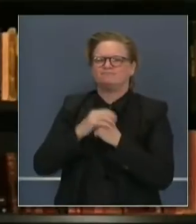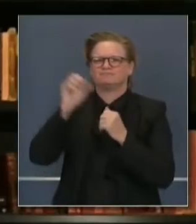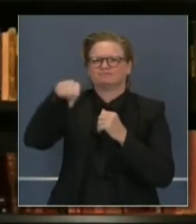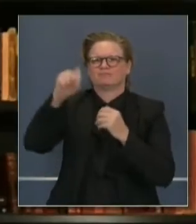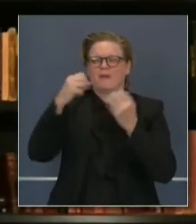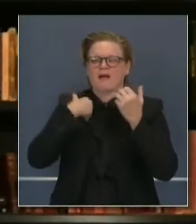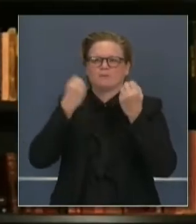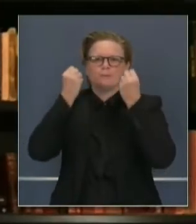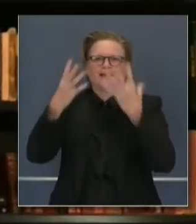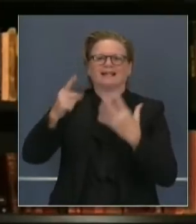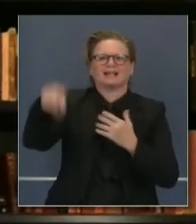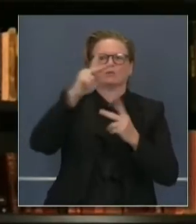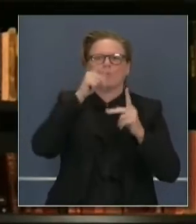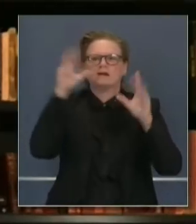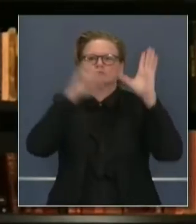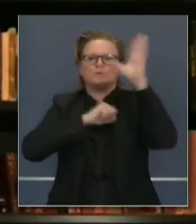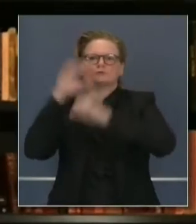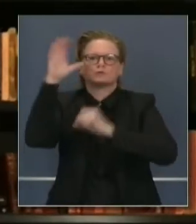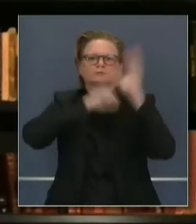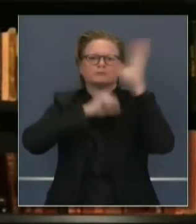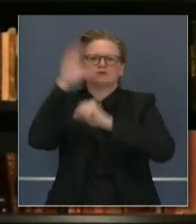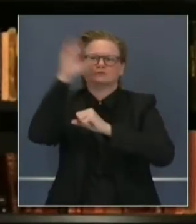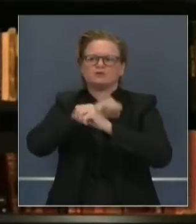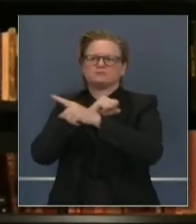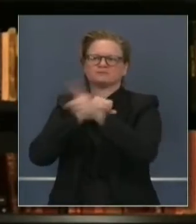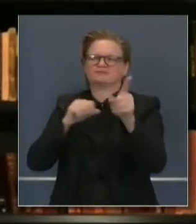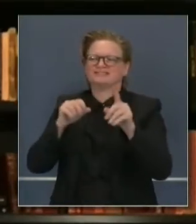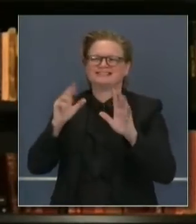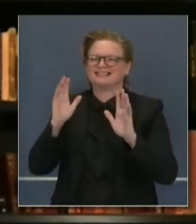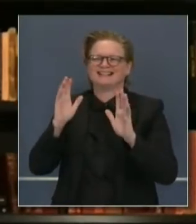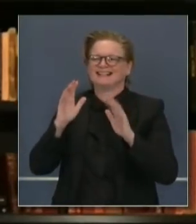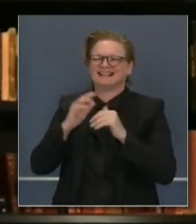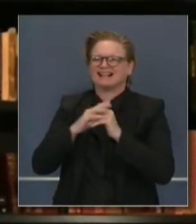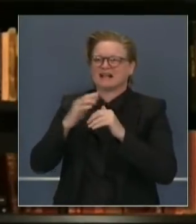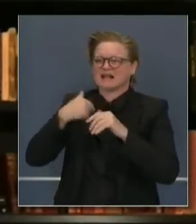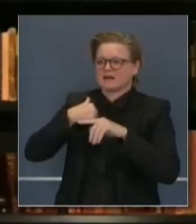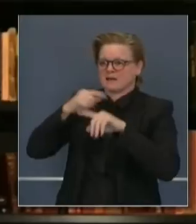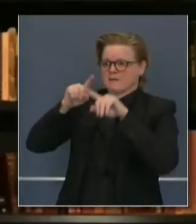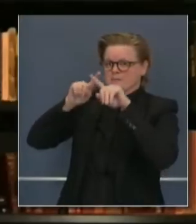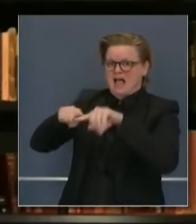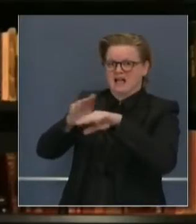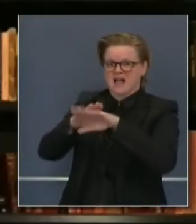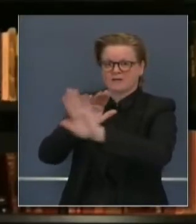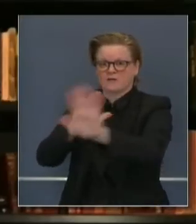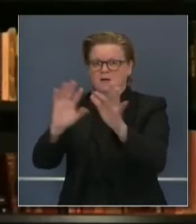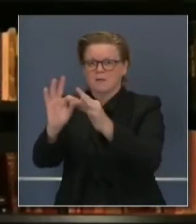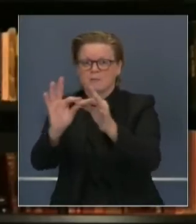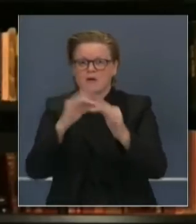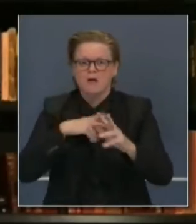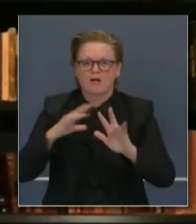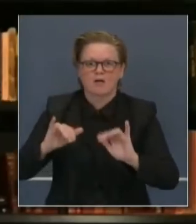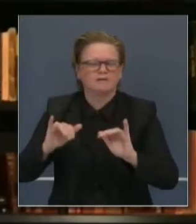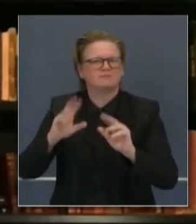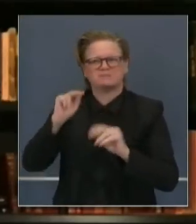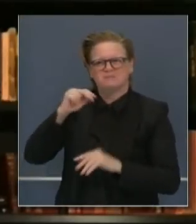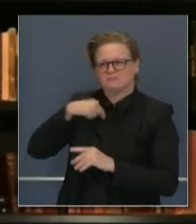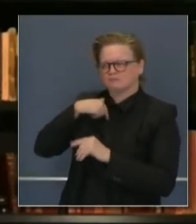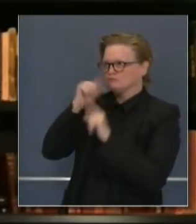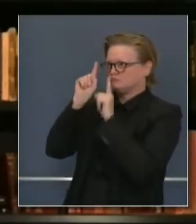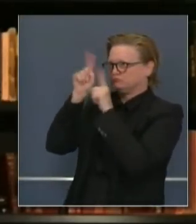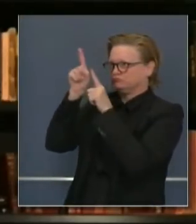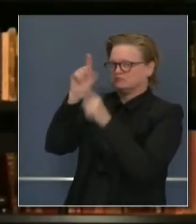than belaboring that, rather than being critical of that, it's just something we've come to expect. And so we've always